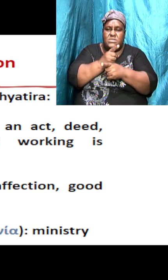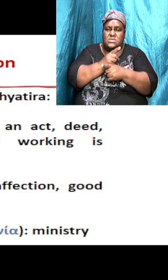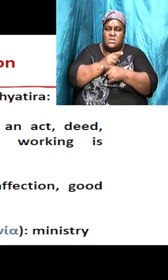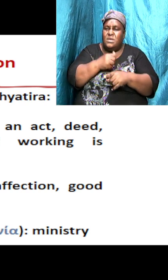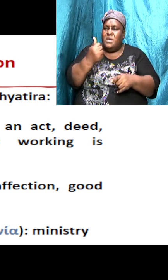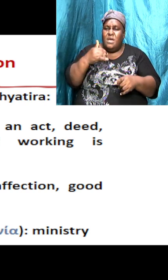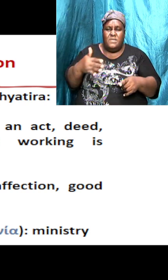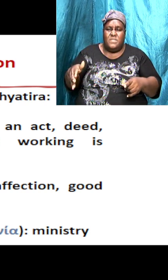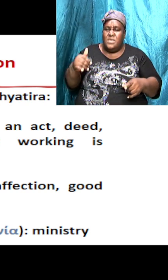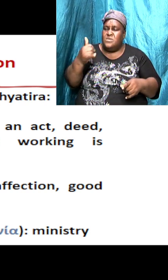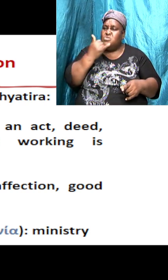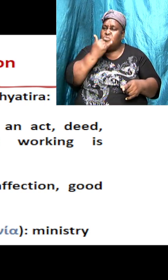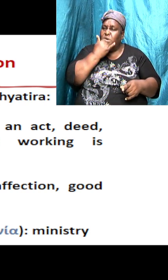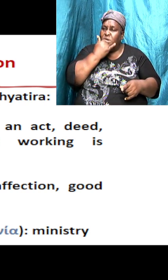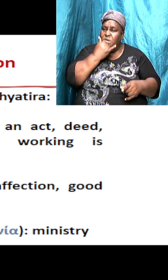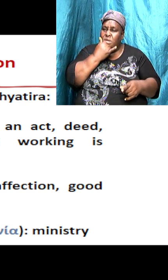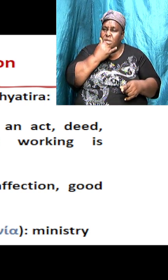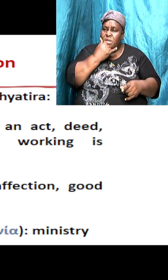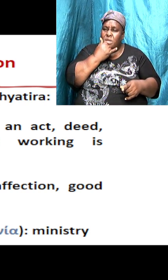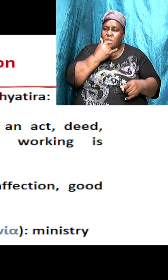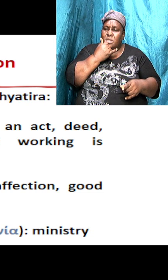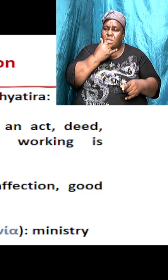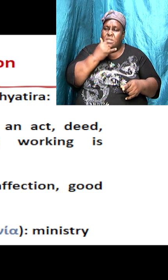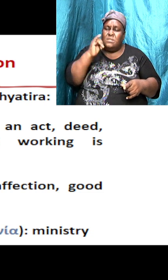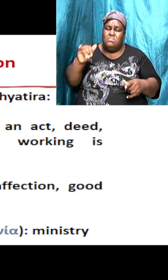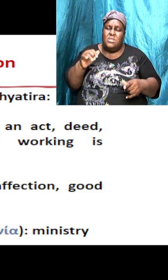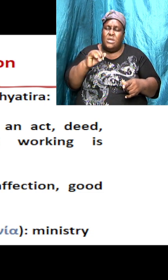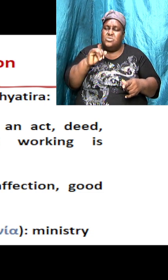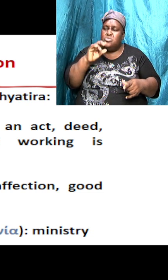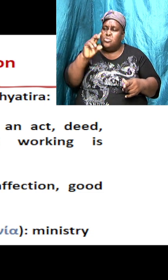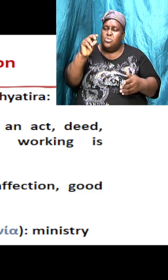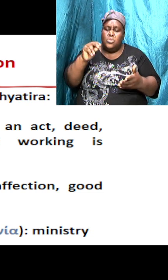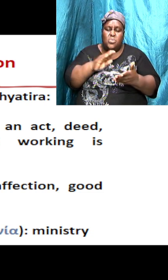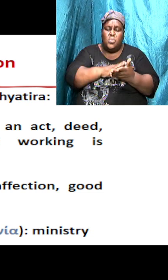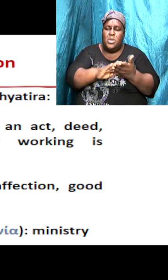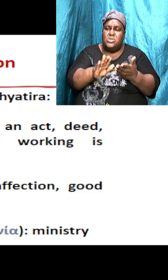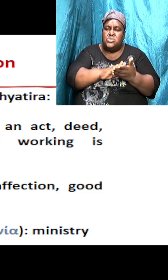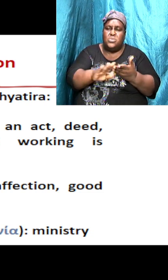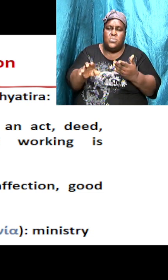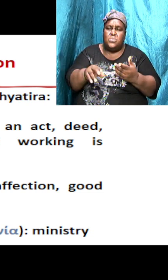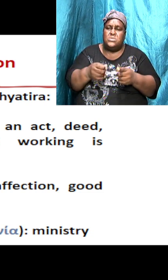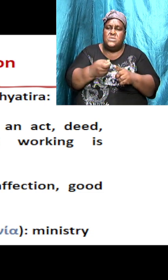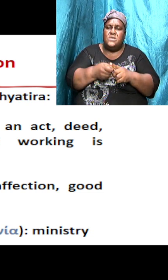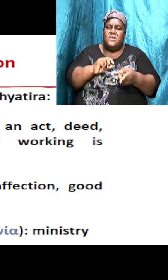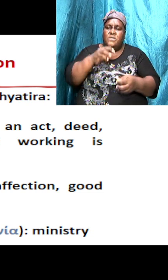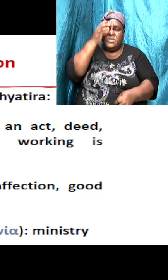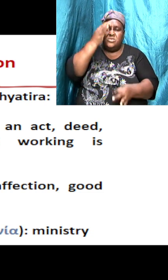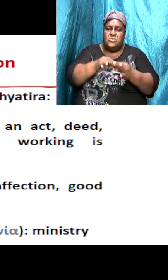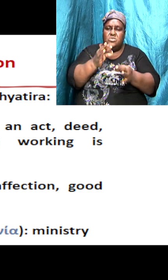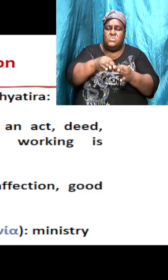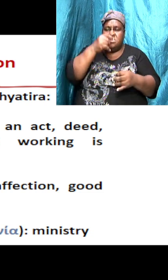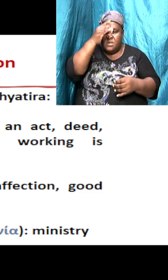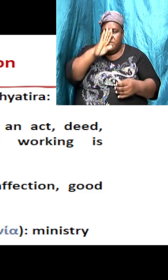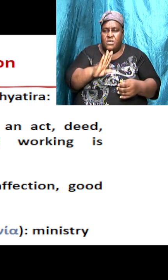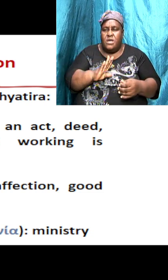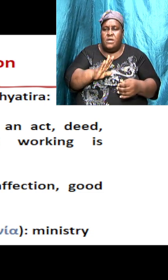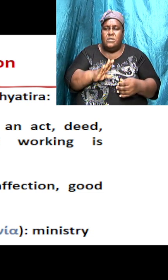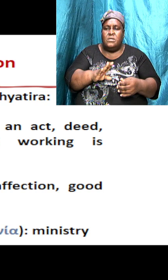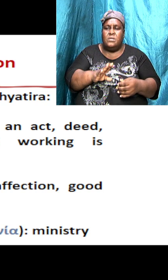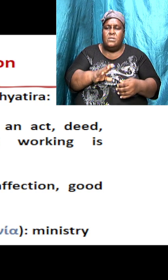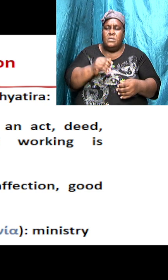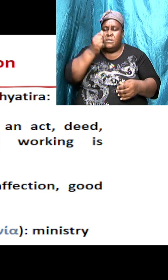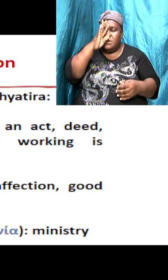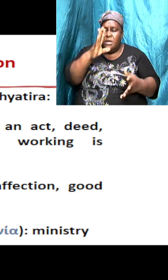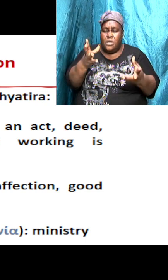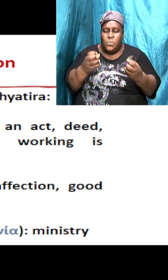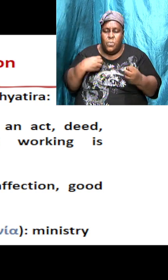not exempt us from his judgment and his tear. He wants us to be